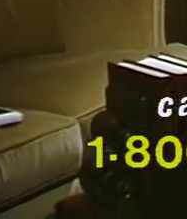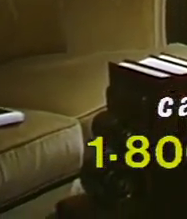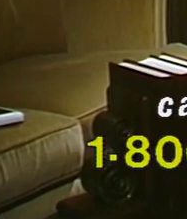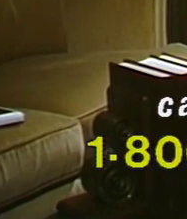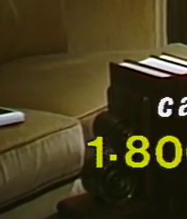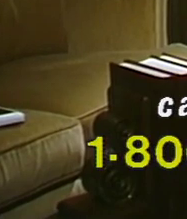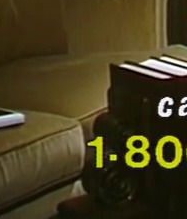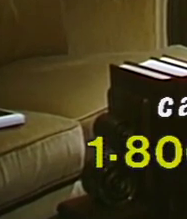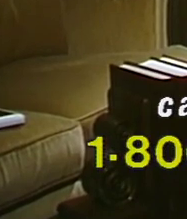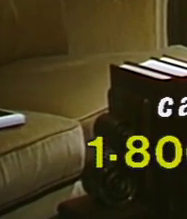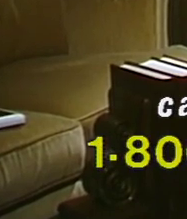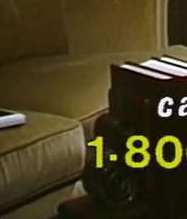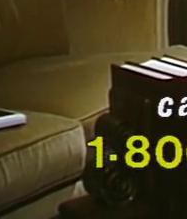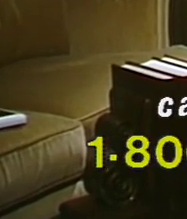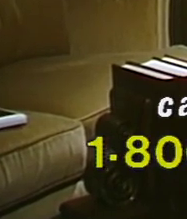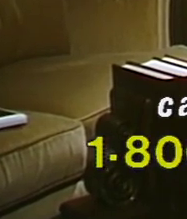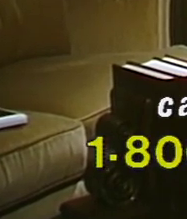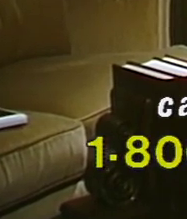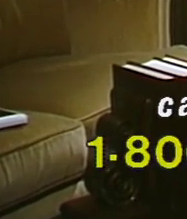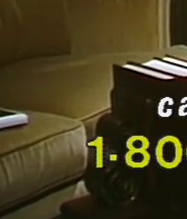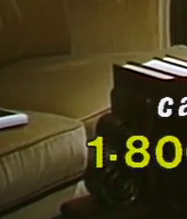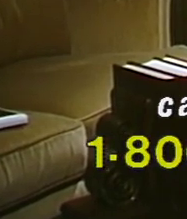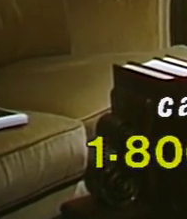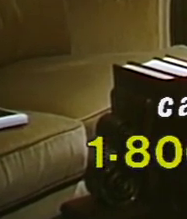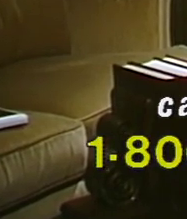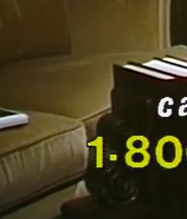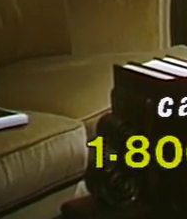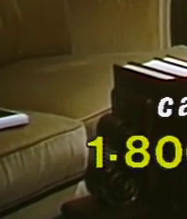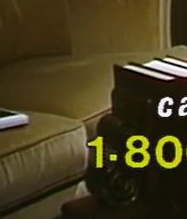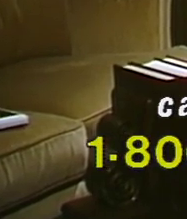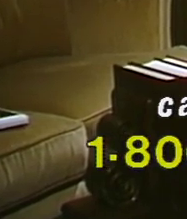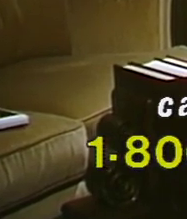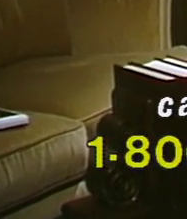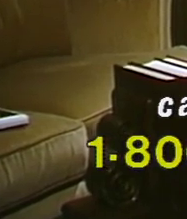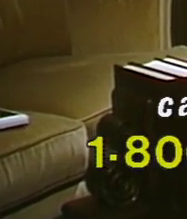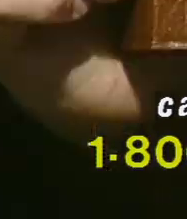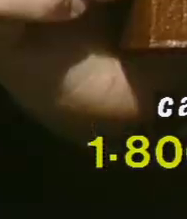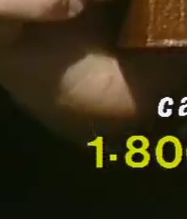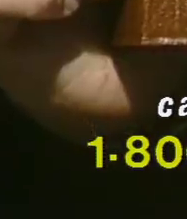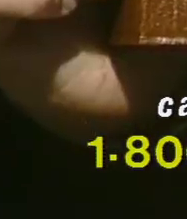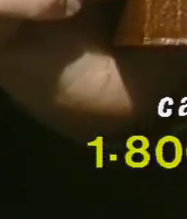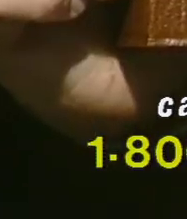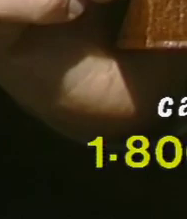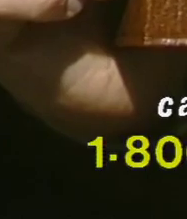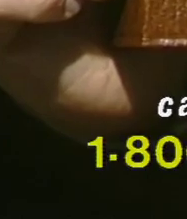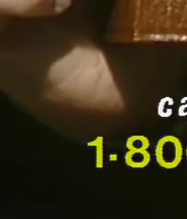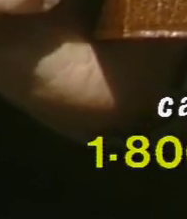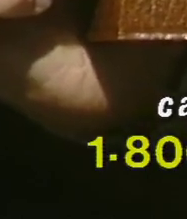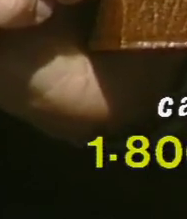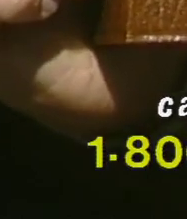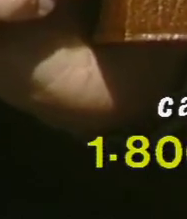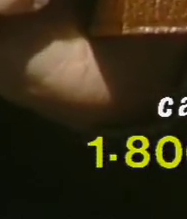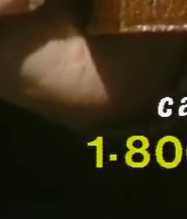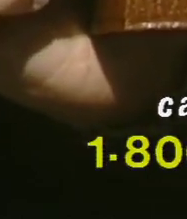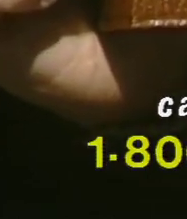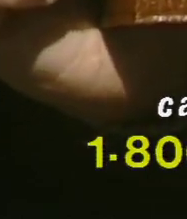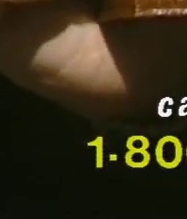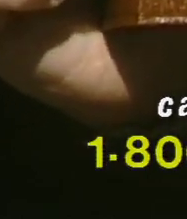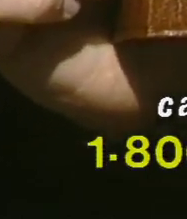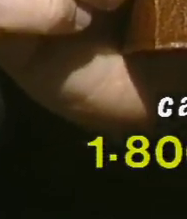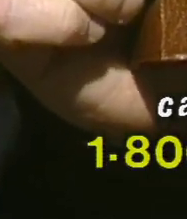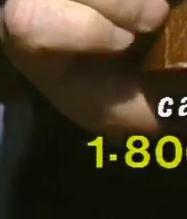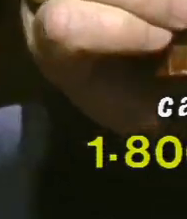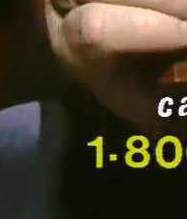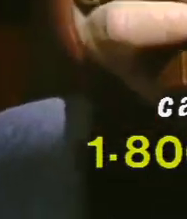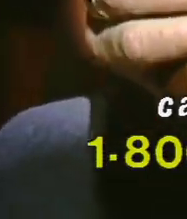It's softbound. It's simulated leather. Here you'll see the Faith Partner insignia. Only Faith Partners have this